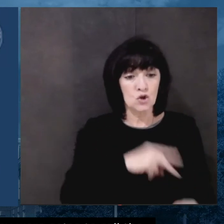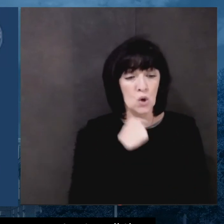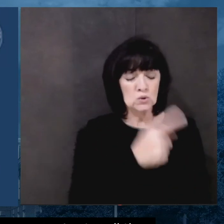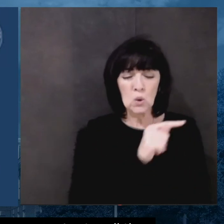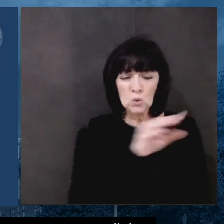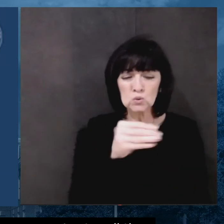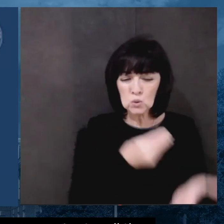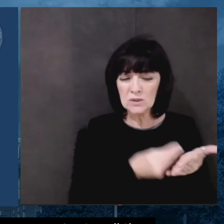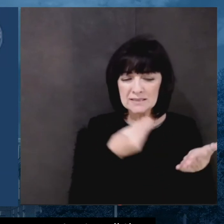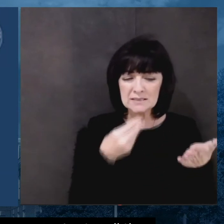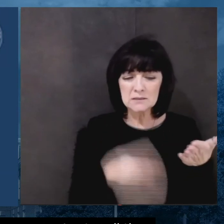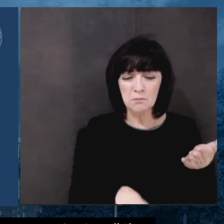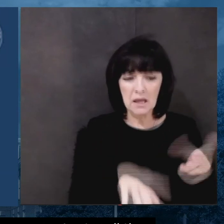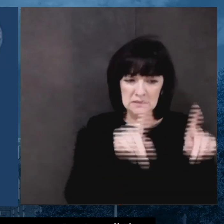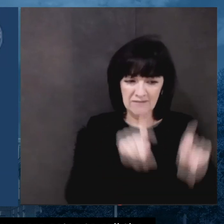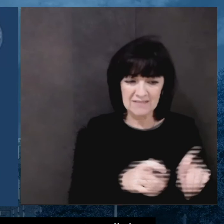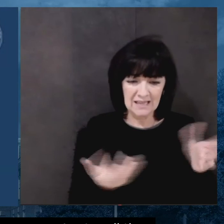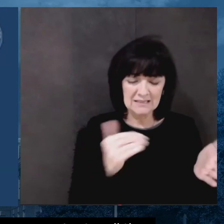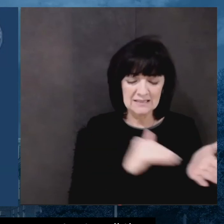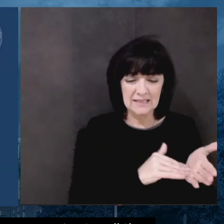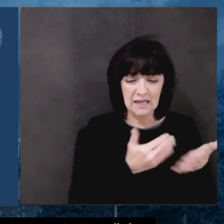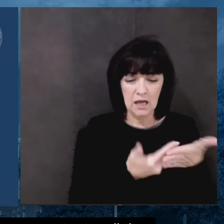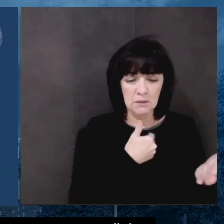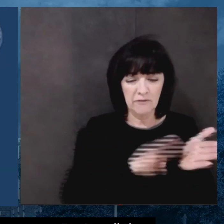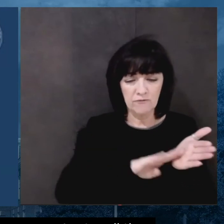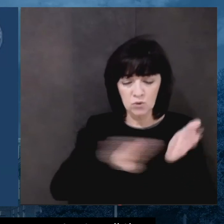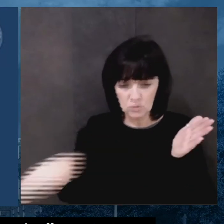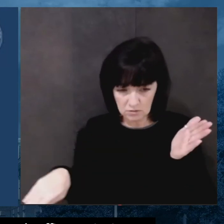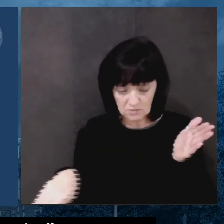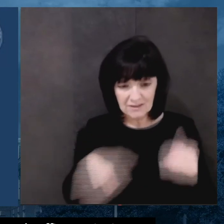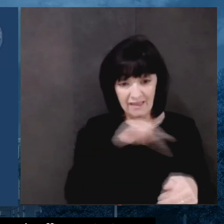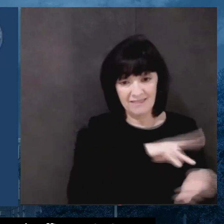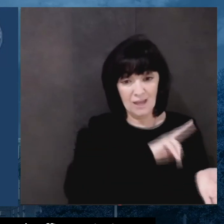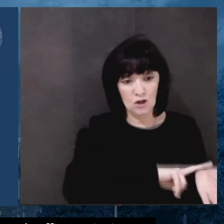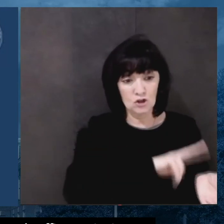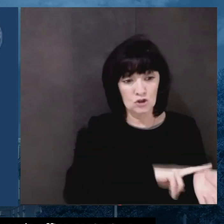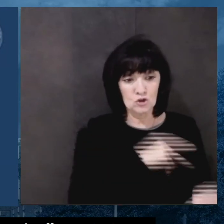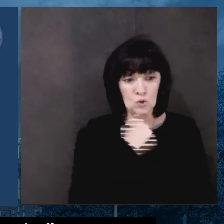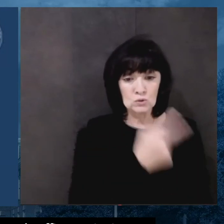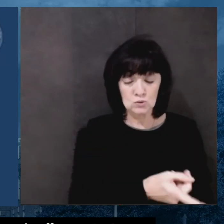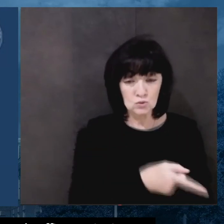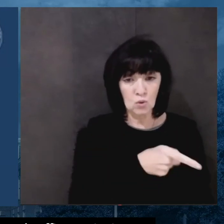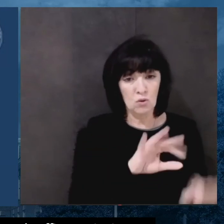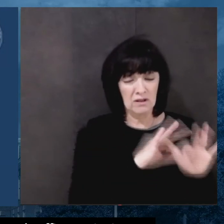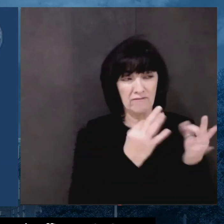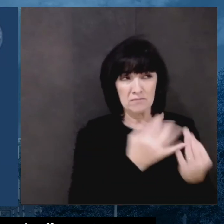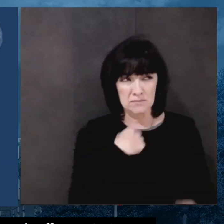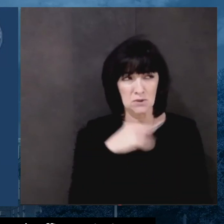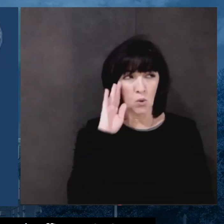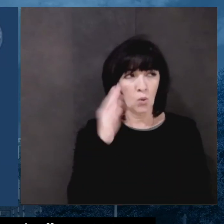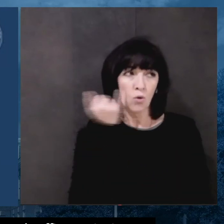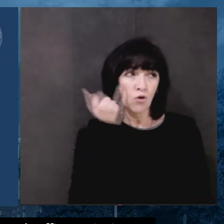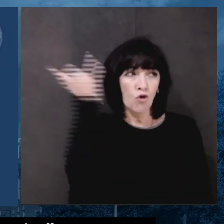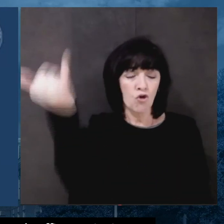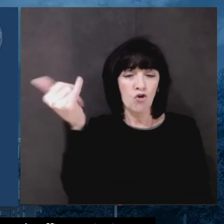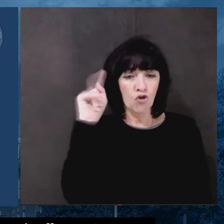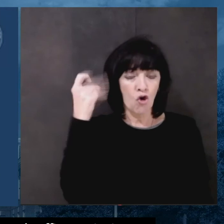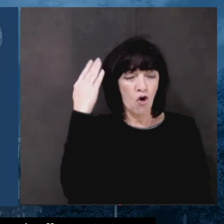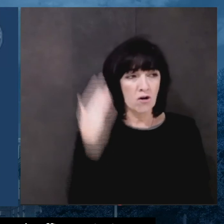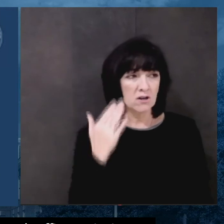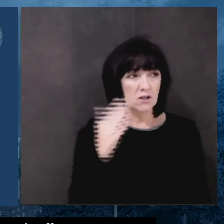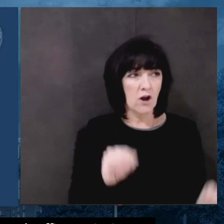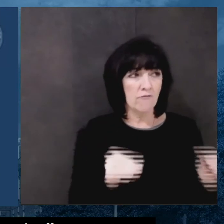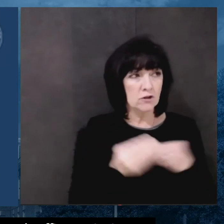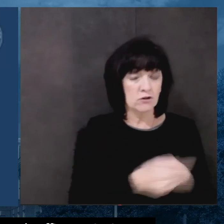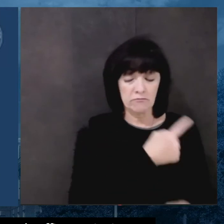is this not part of the process? And is the state reconsidering making it a part of the discharge process, especially if the patients are older /